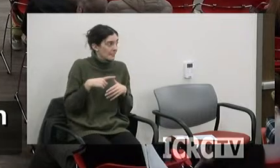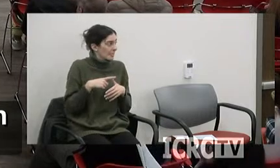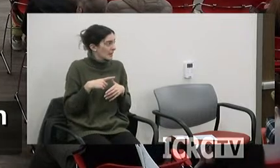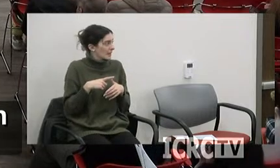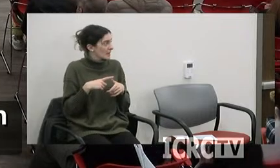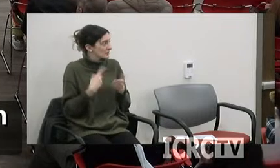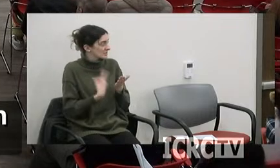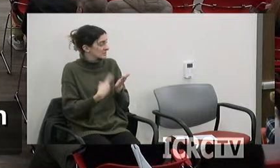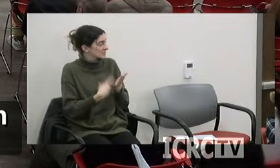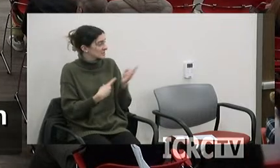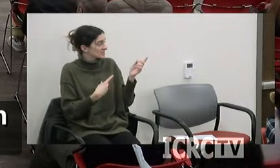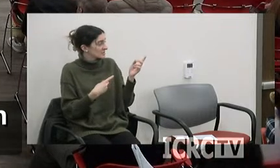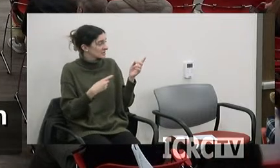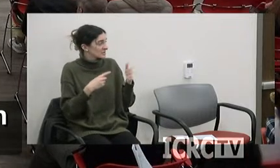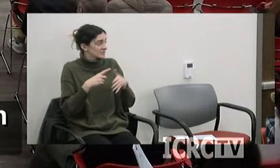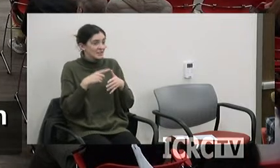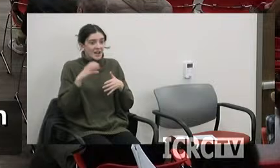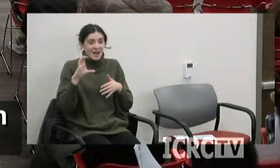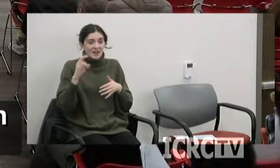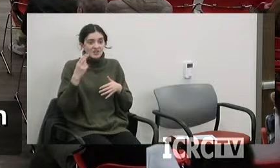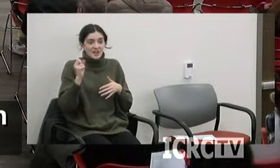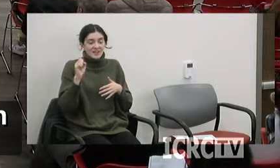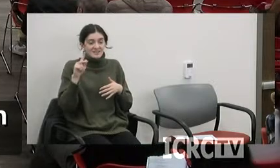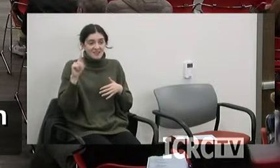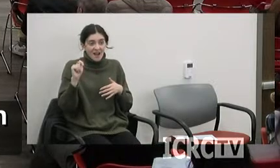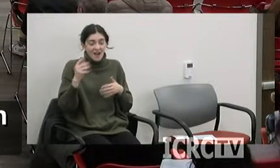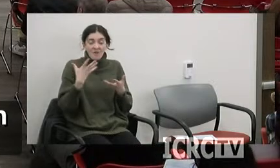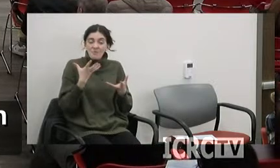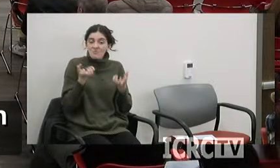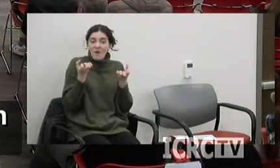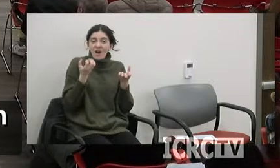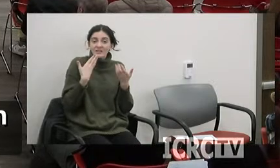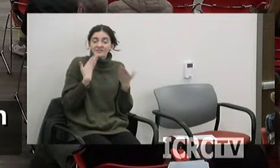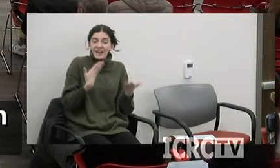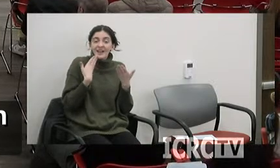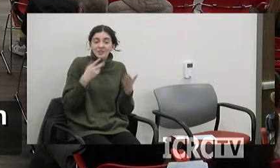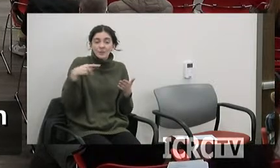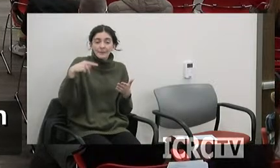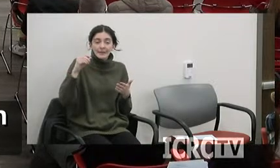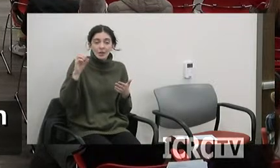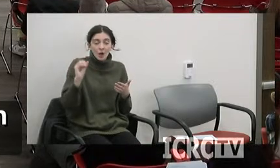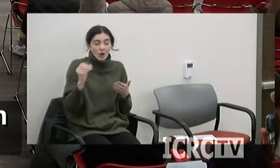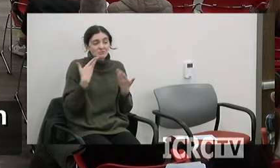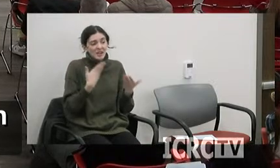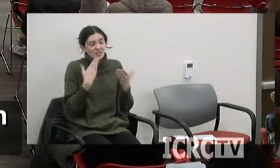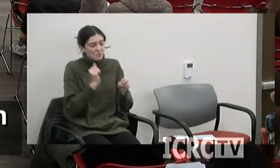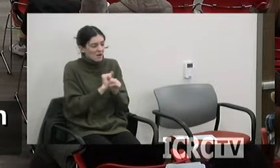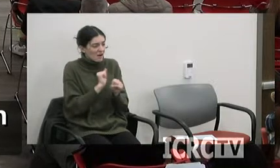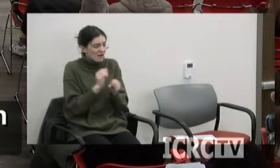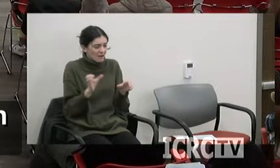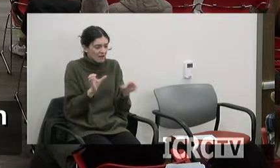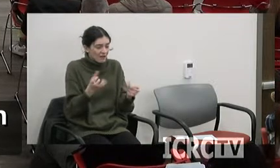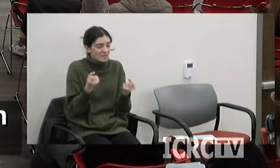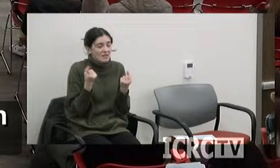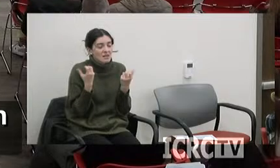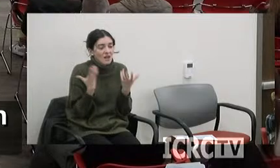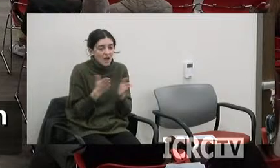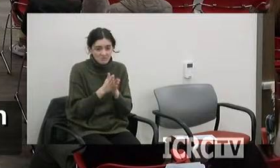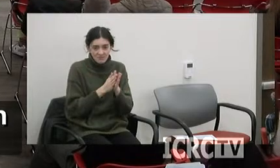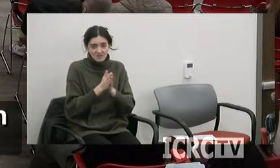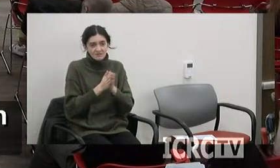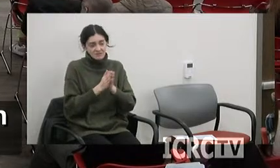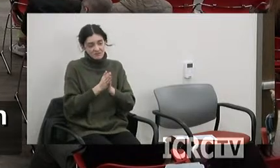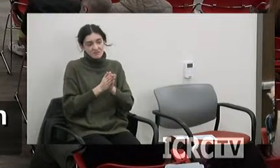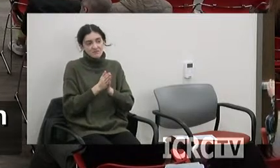say thanks to all the PTOs for the work they do. I've been attending their meetings, and there's a lot of dedication from a lot of